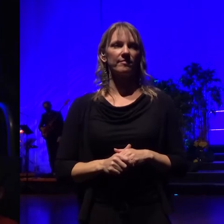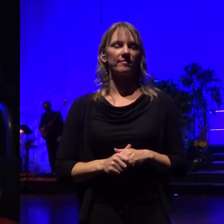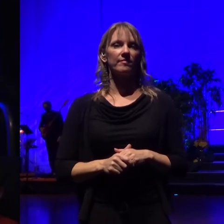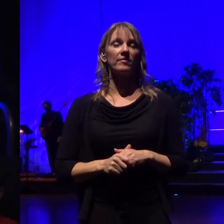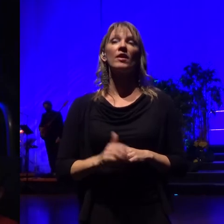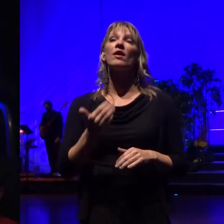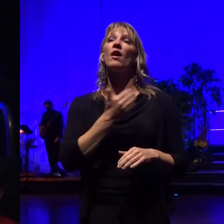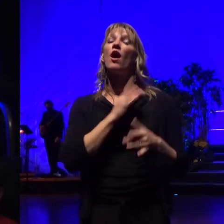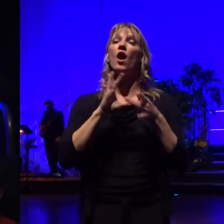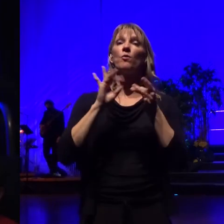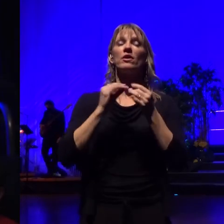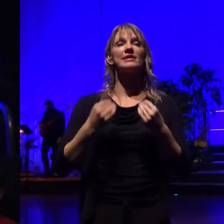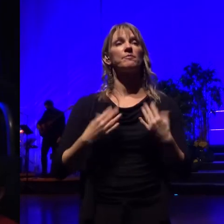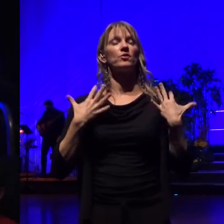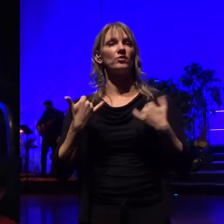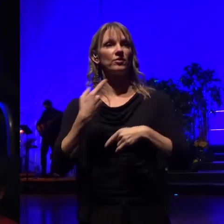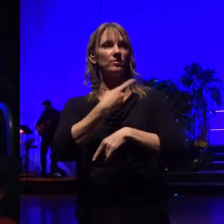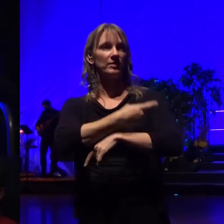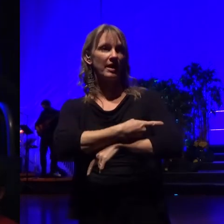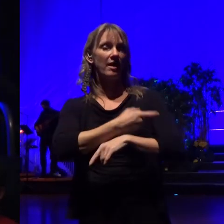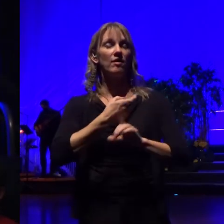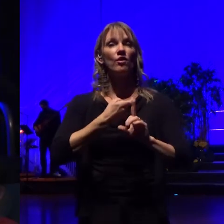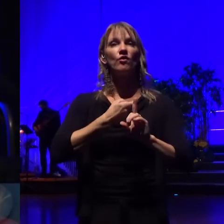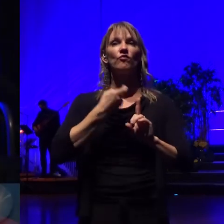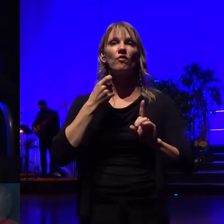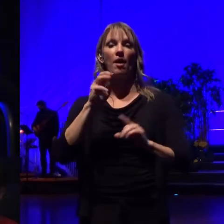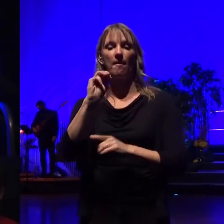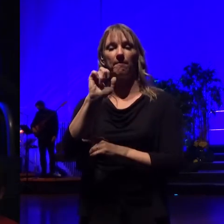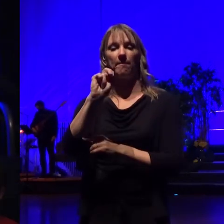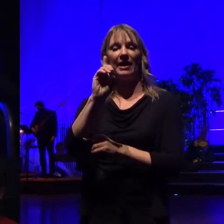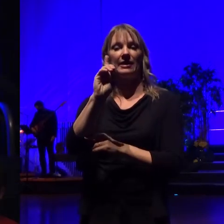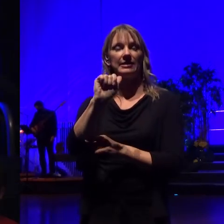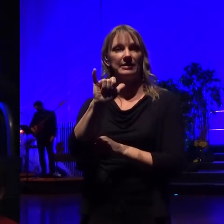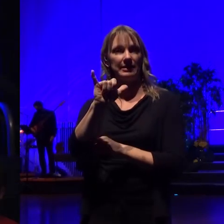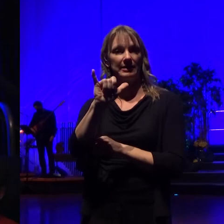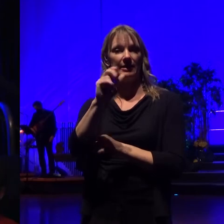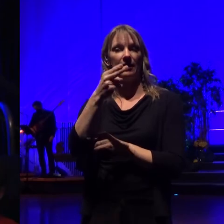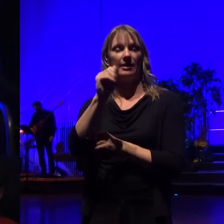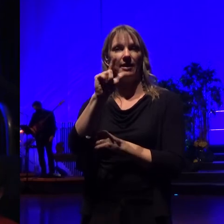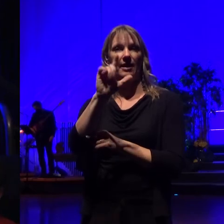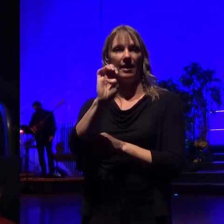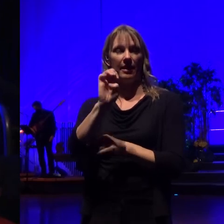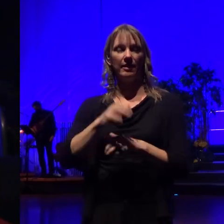Our words of inspiration today come from Mandy Hale.